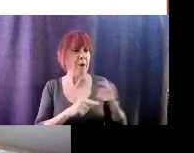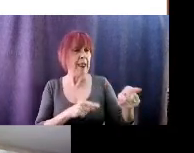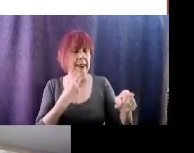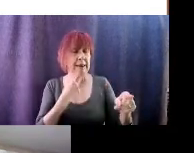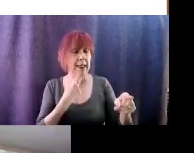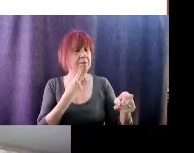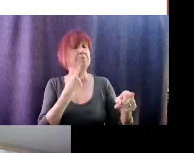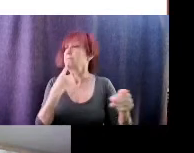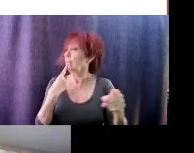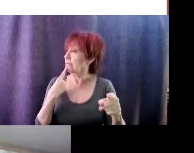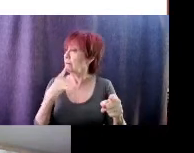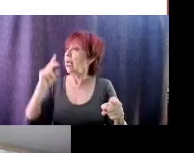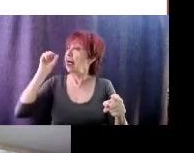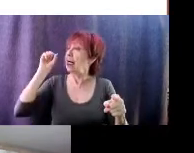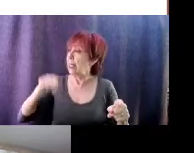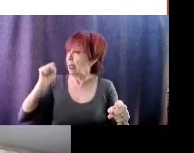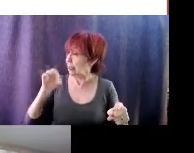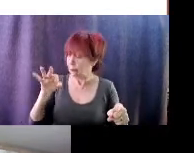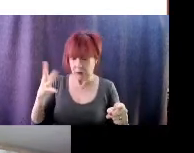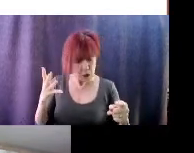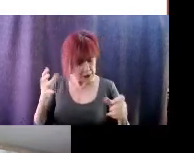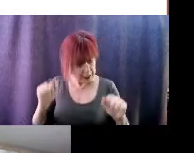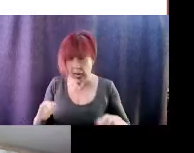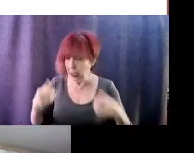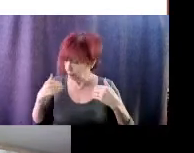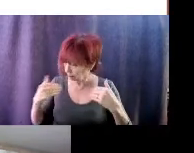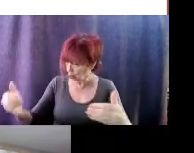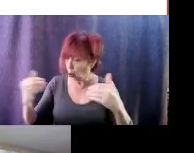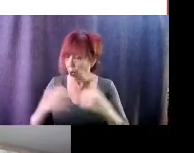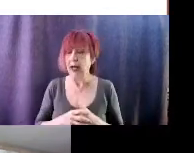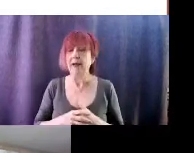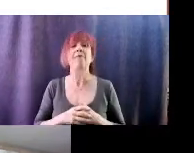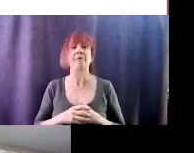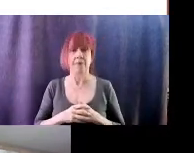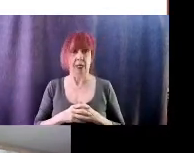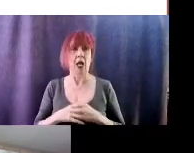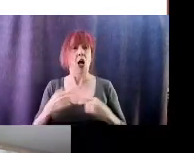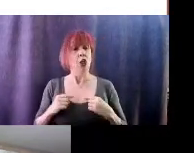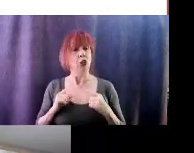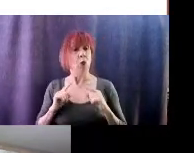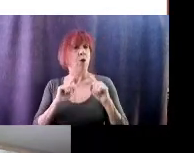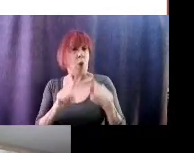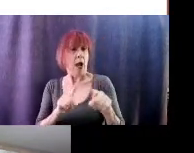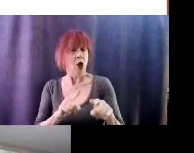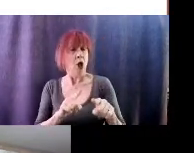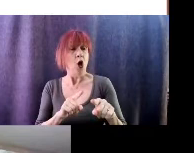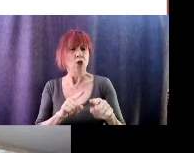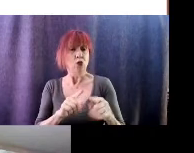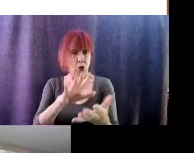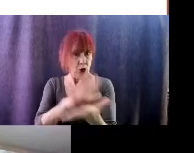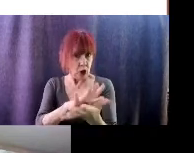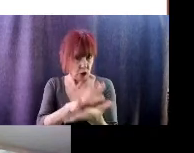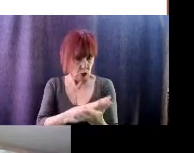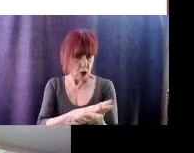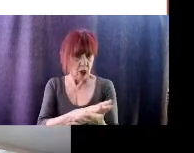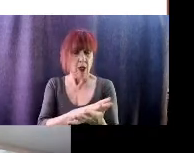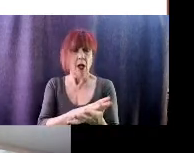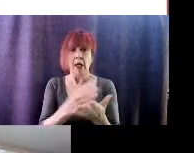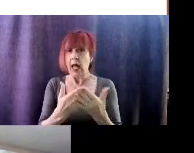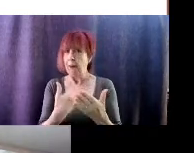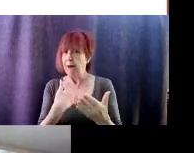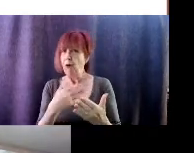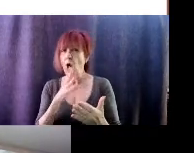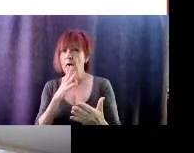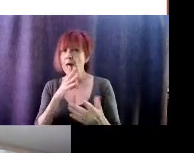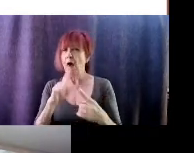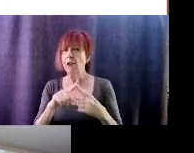yes, if you can do it, go ahead and do it. So then we went over to the school and we started talking. And again, we had talked with the special ed people and we did